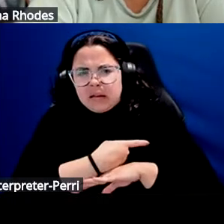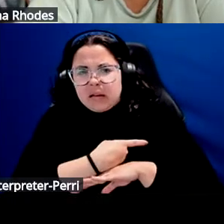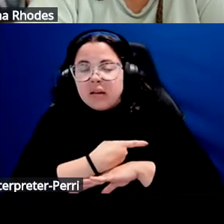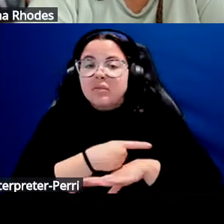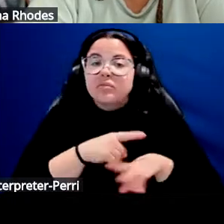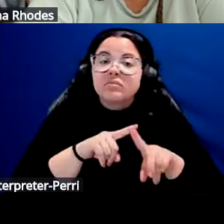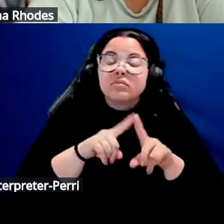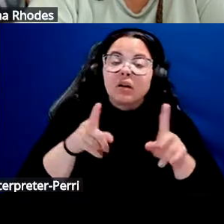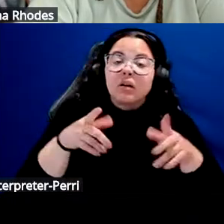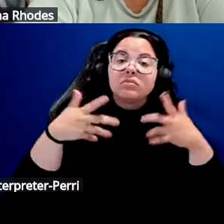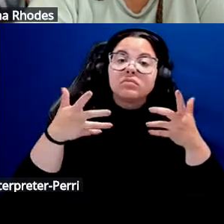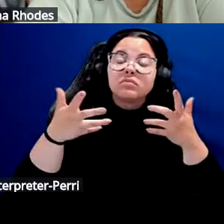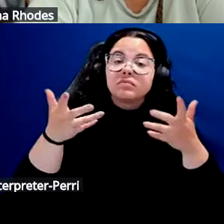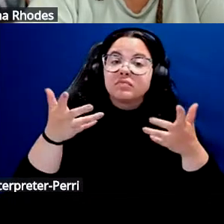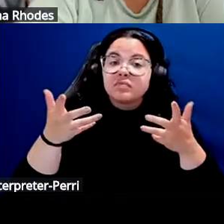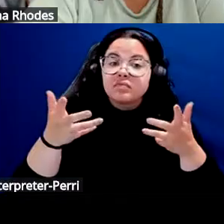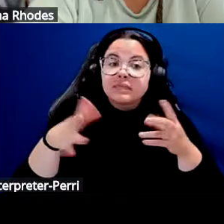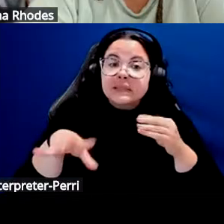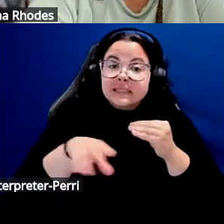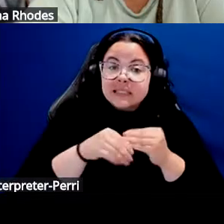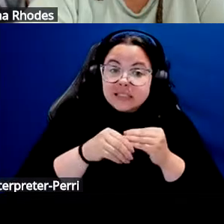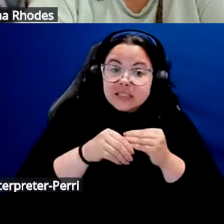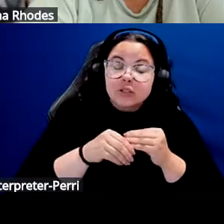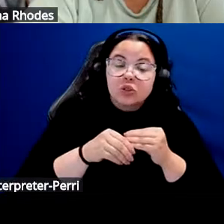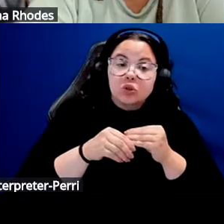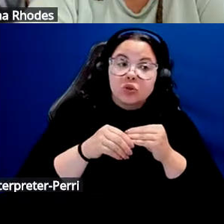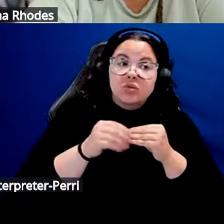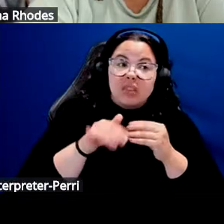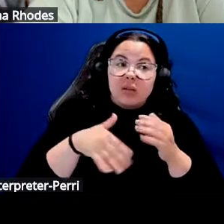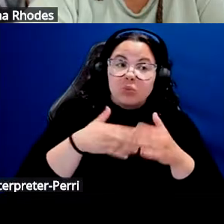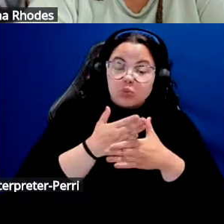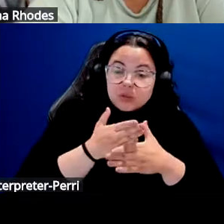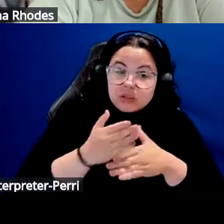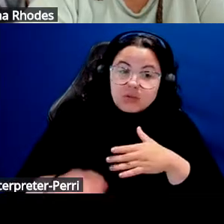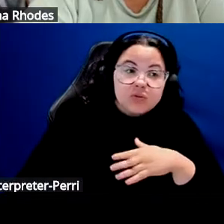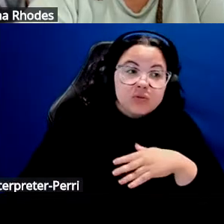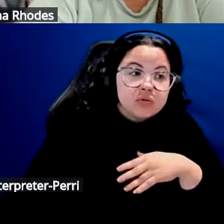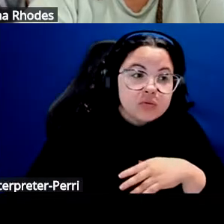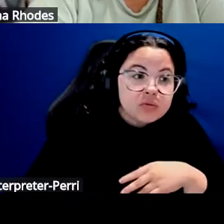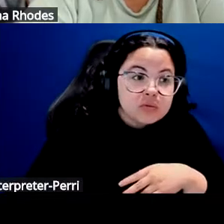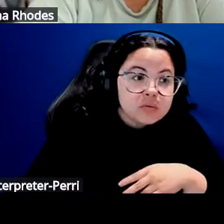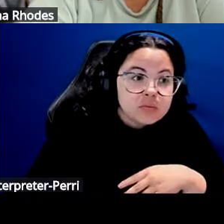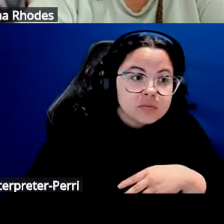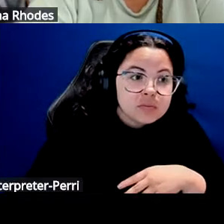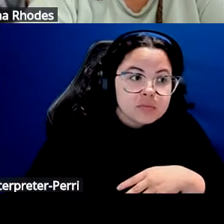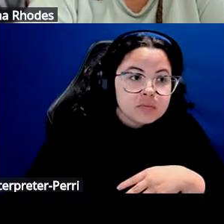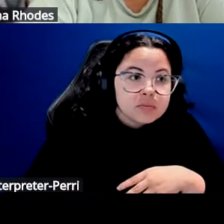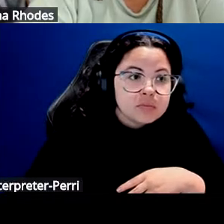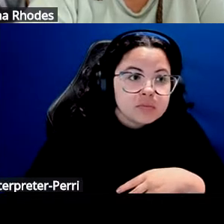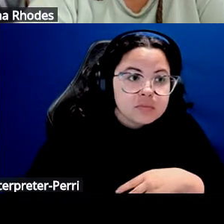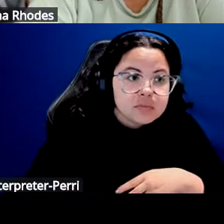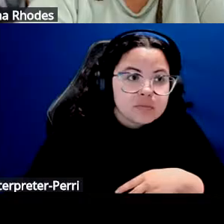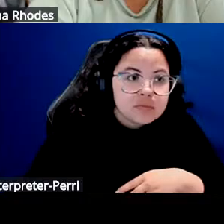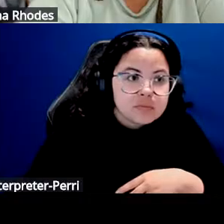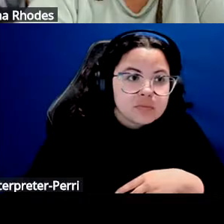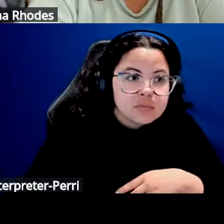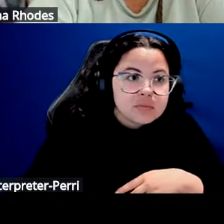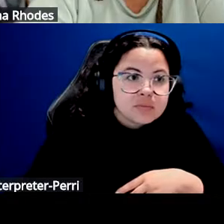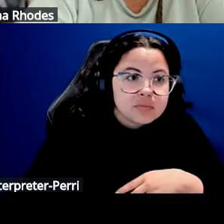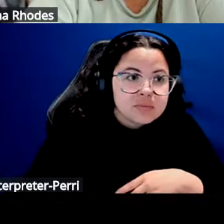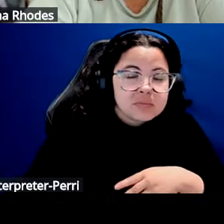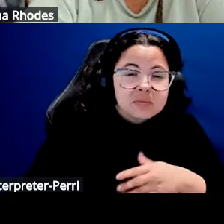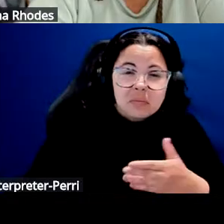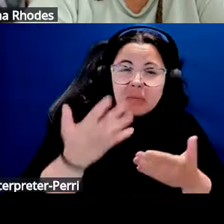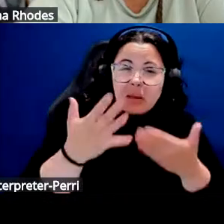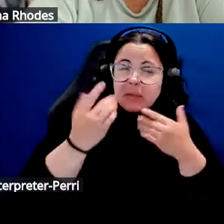So, in addition to the material breach, it appears that there may be some torturous interference going